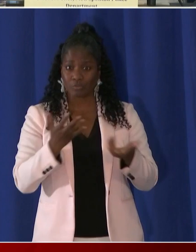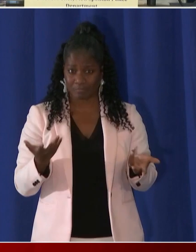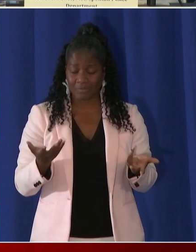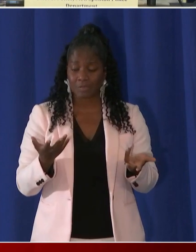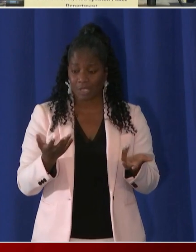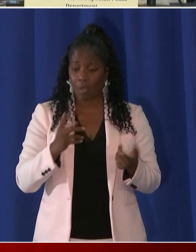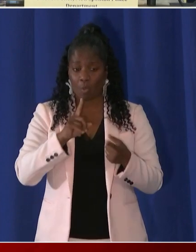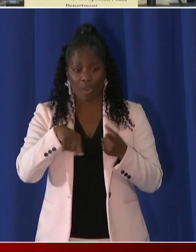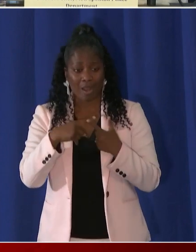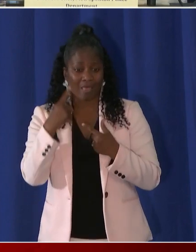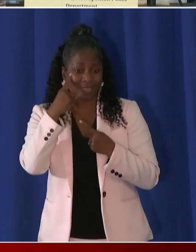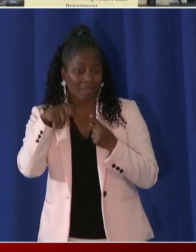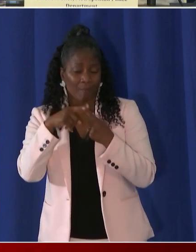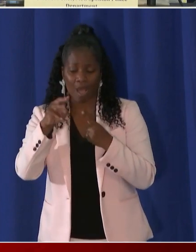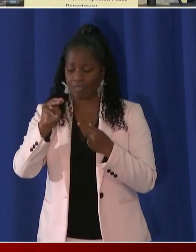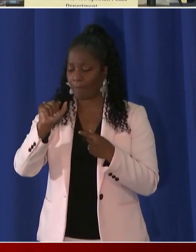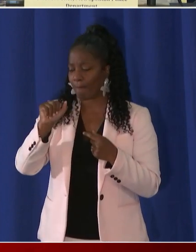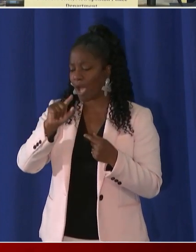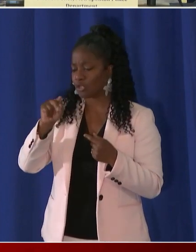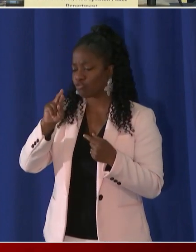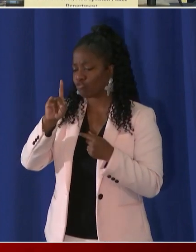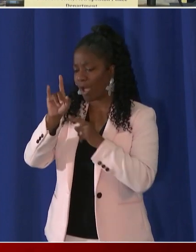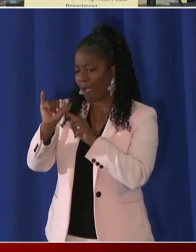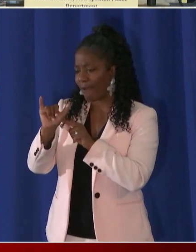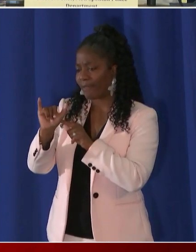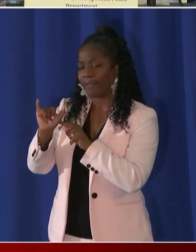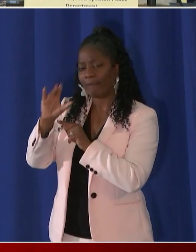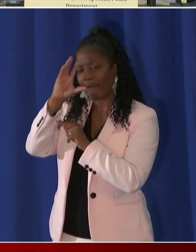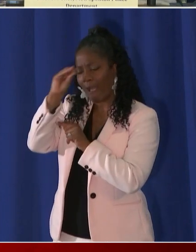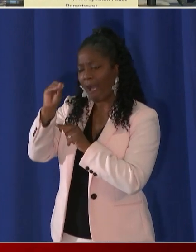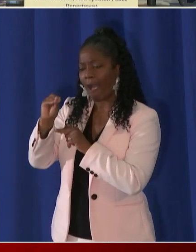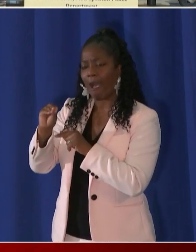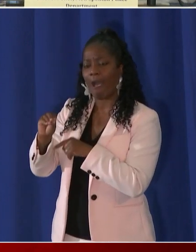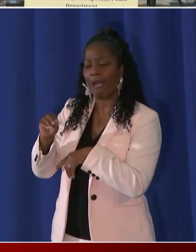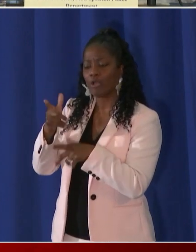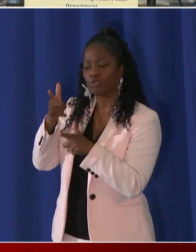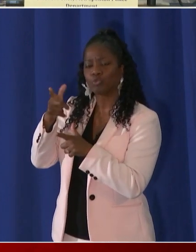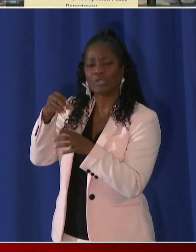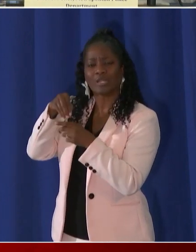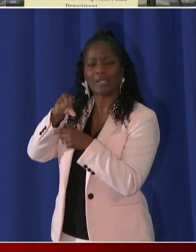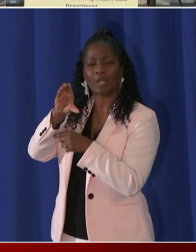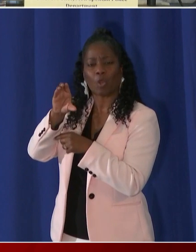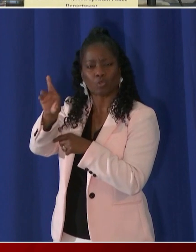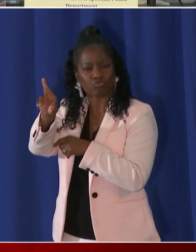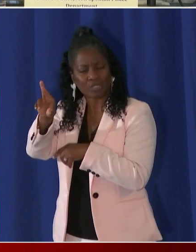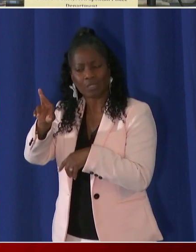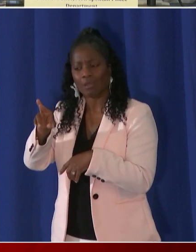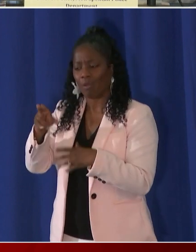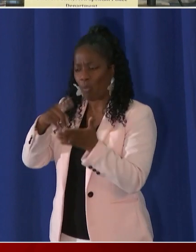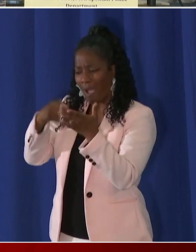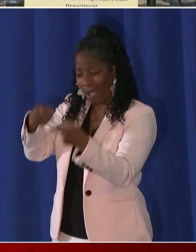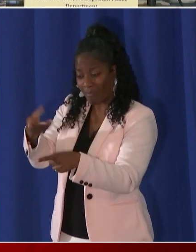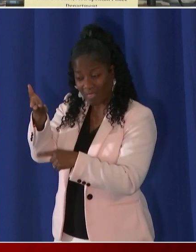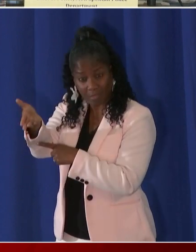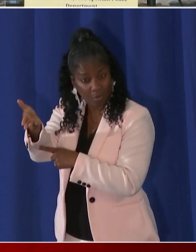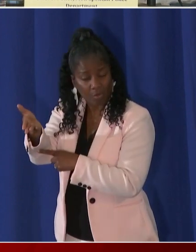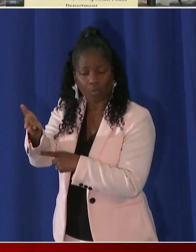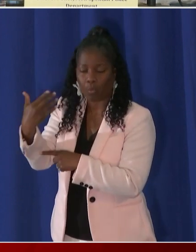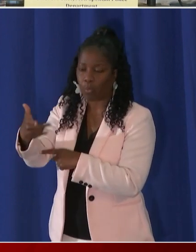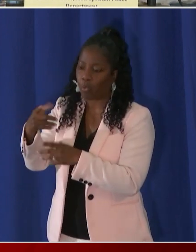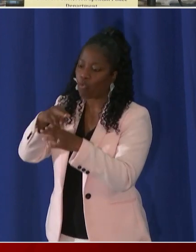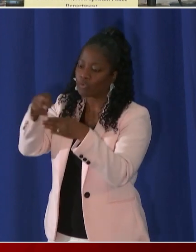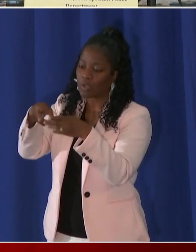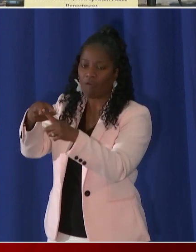about the Maserati guy shooter that we caught over in Costa Rica, all these things happen as a result of partnership.